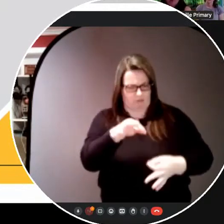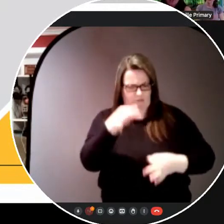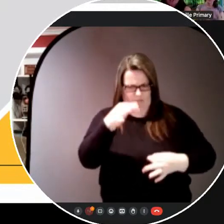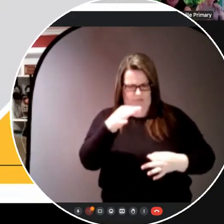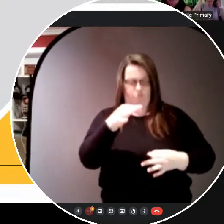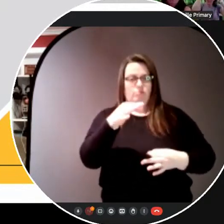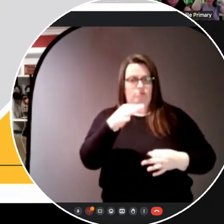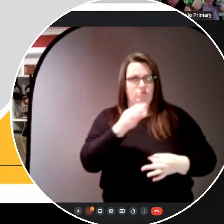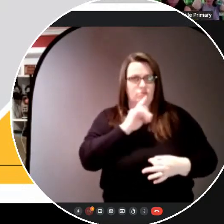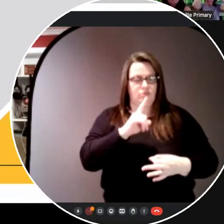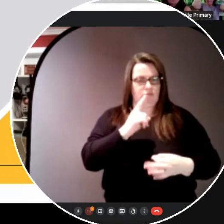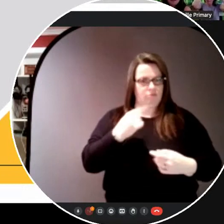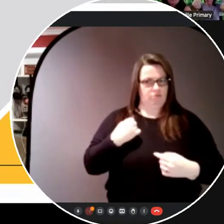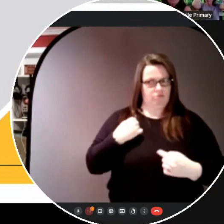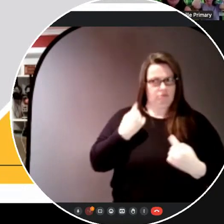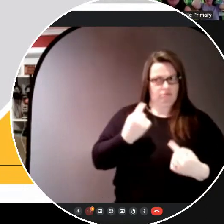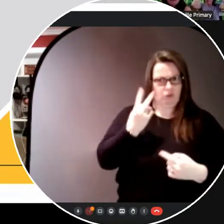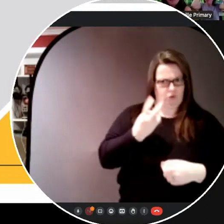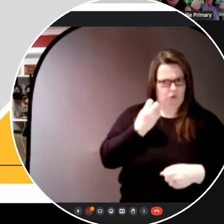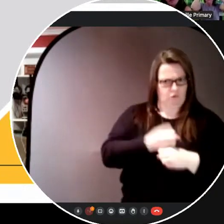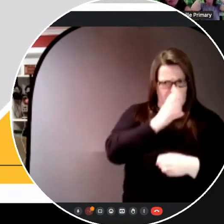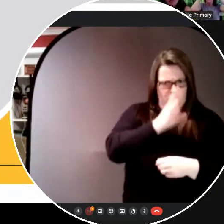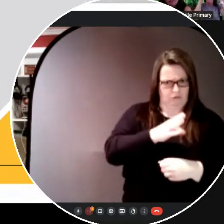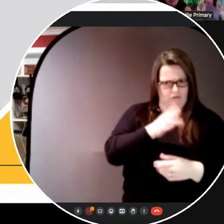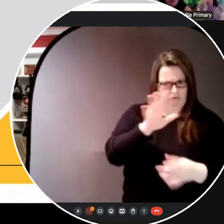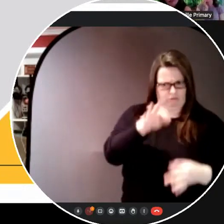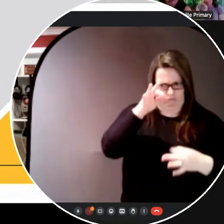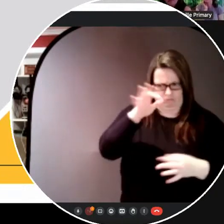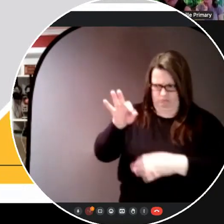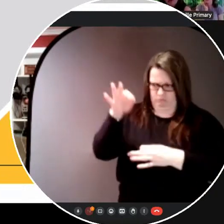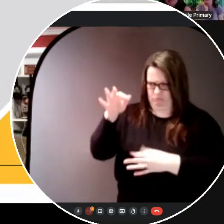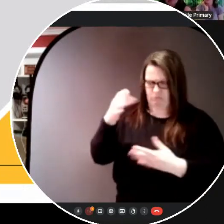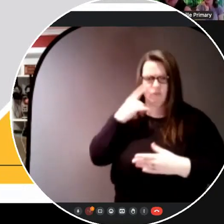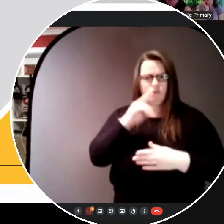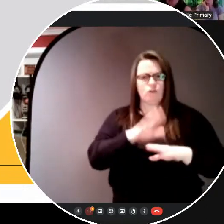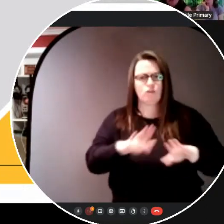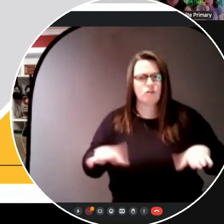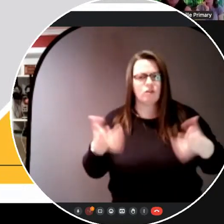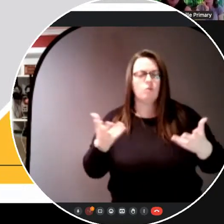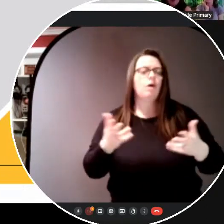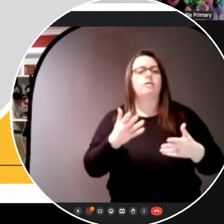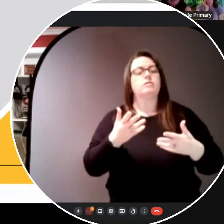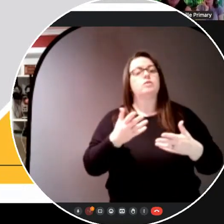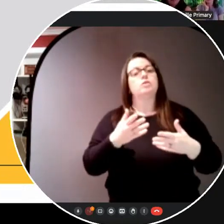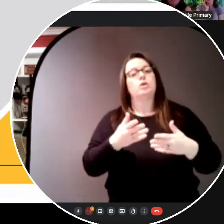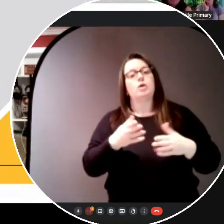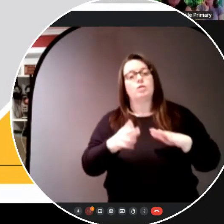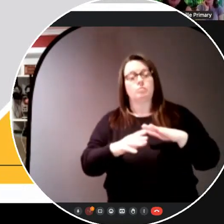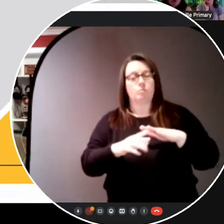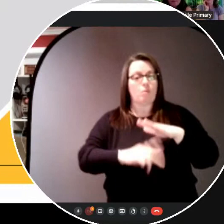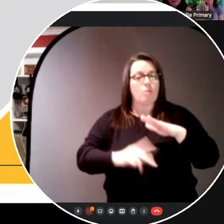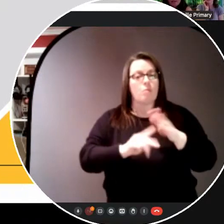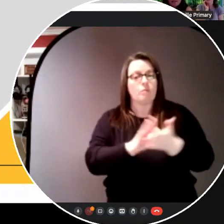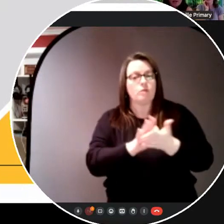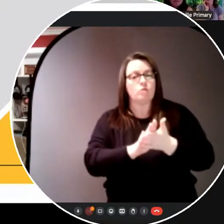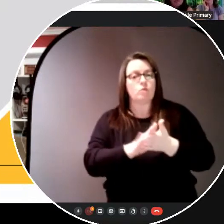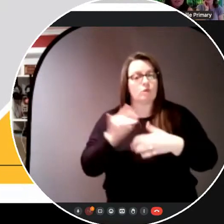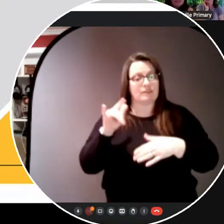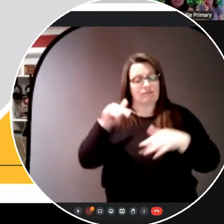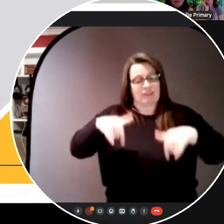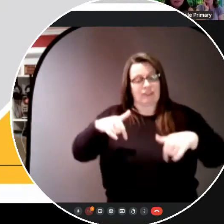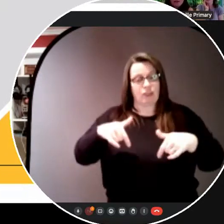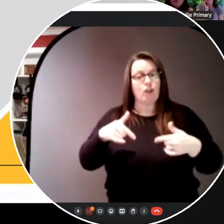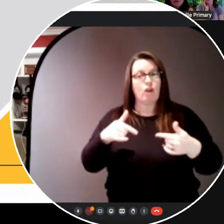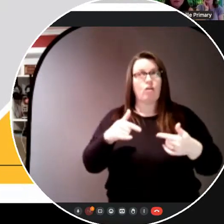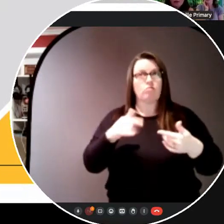in a row for our children is that the enrollment at Stephenville Primary School, overall the enrollment is dropping, as you